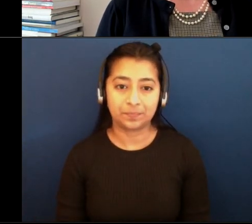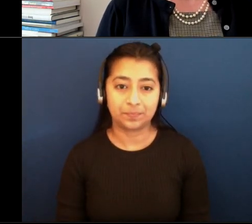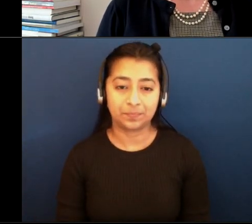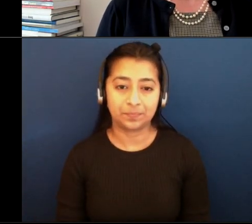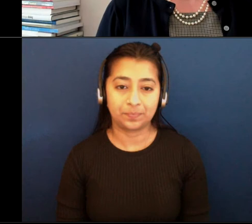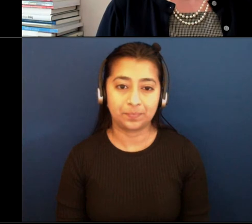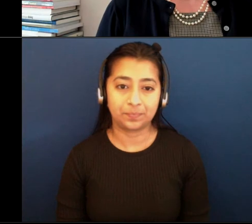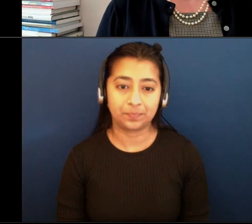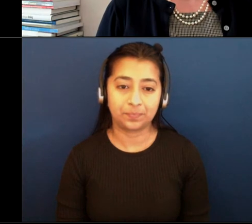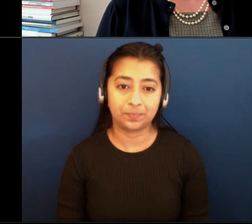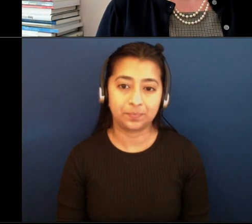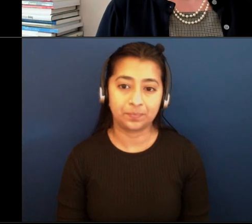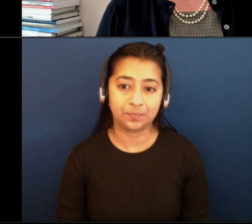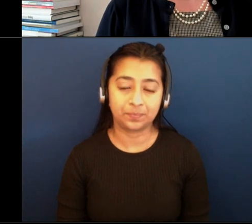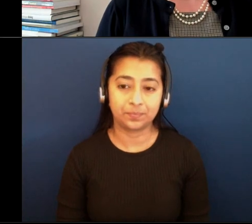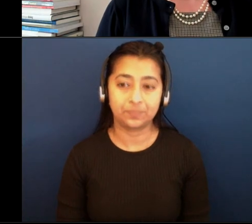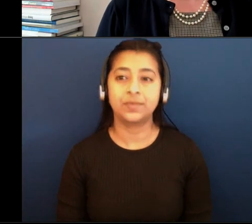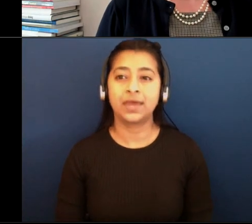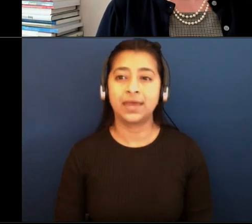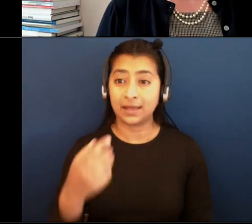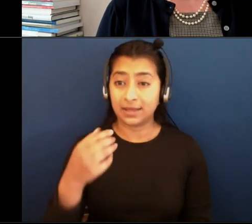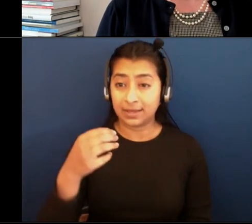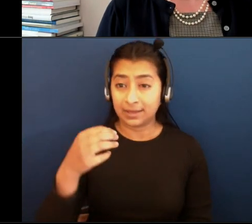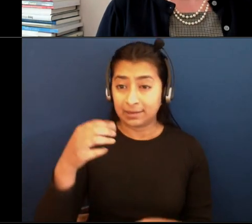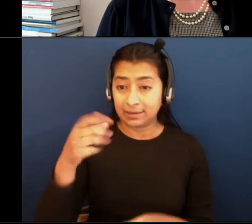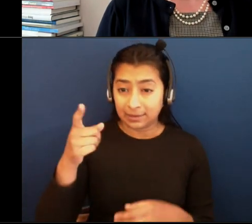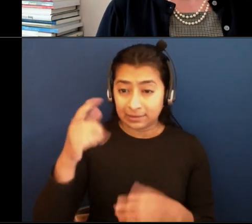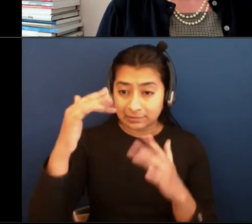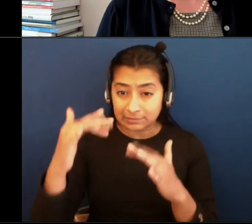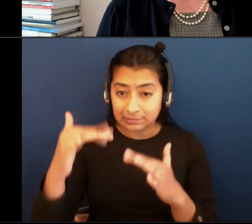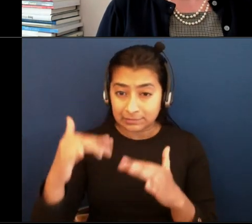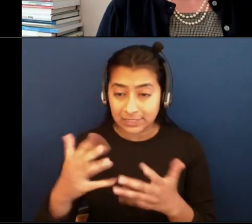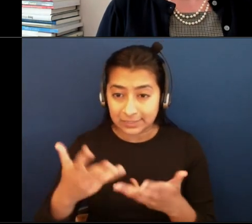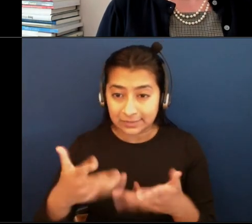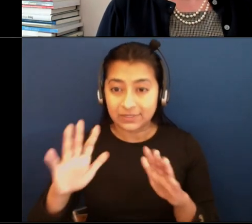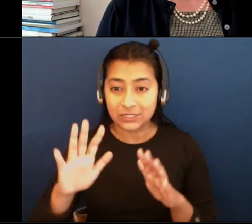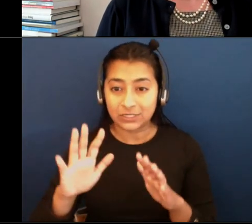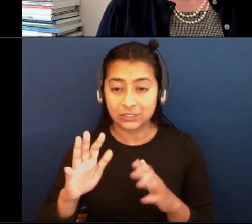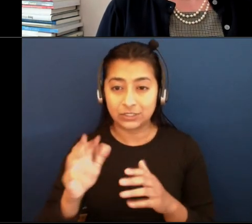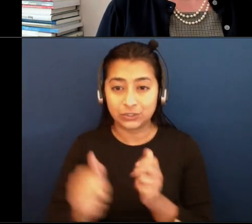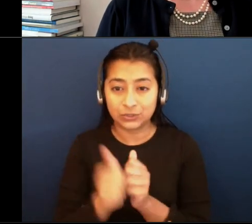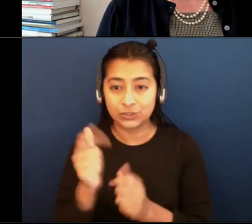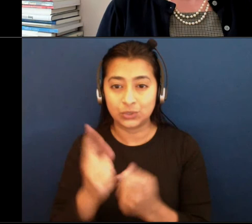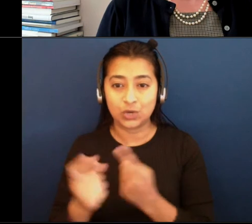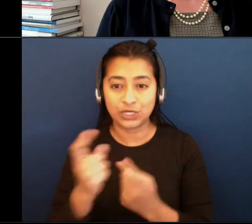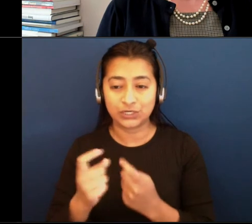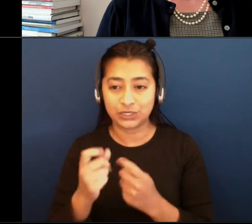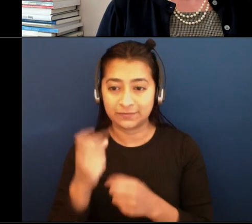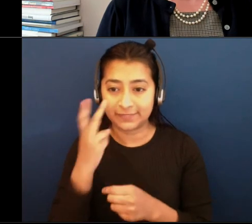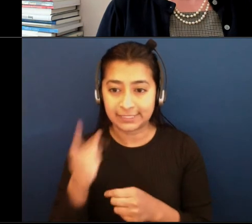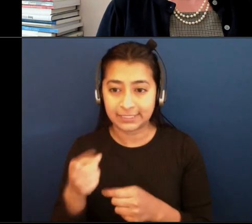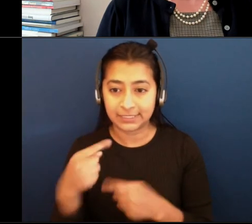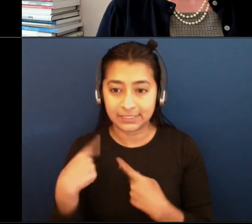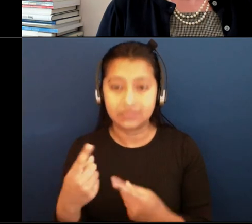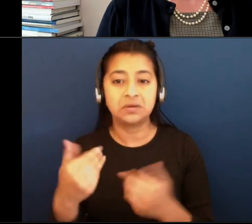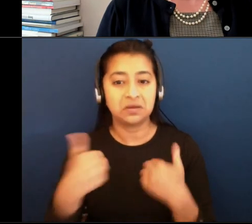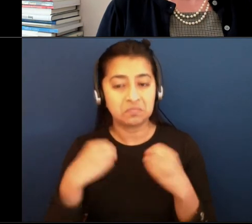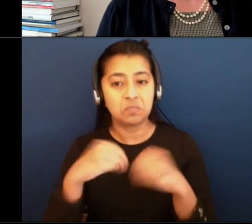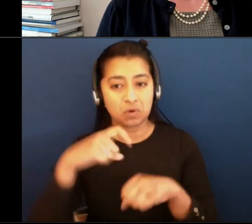You know, we've about reached the end of the questions that have been posted in the question box. We have more time left,